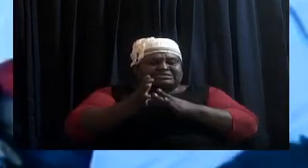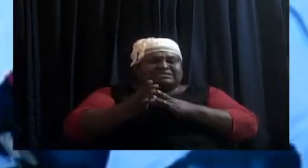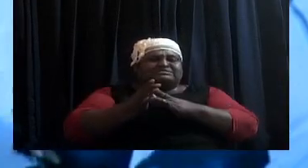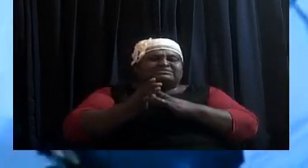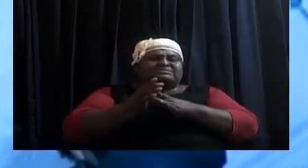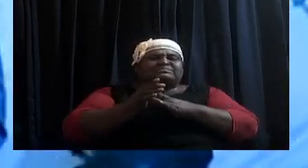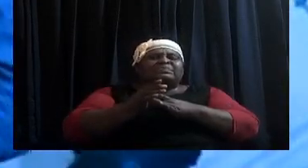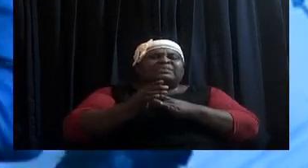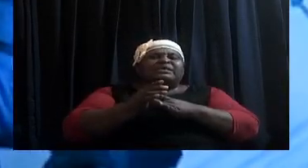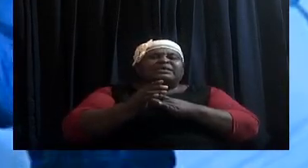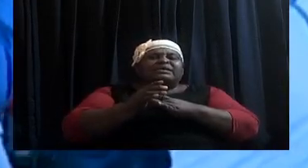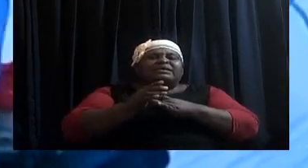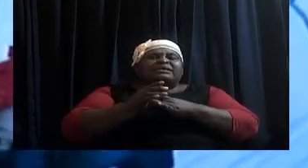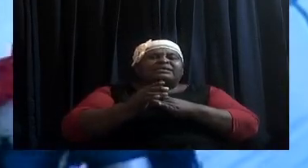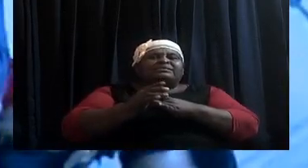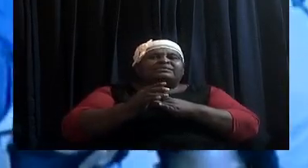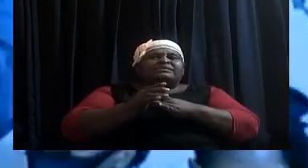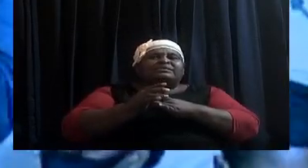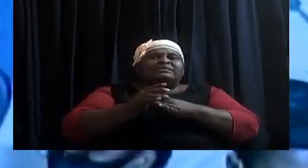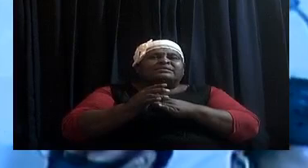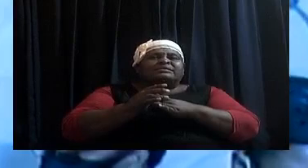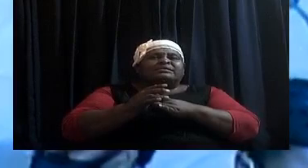Hallelujah. Amen.